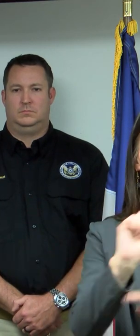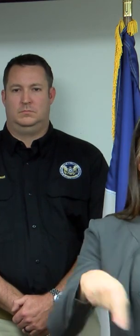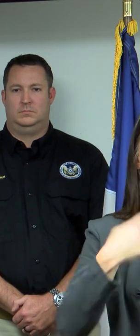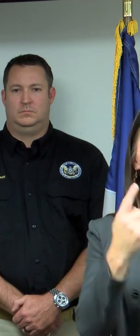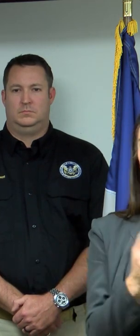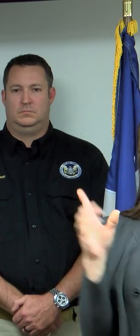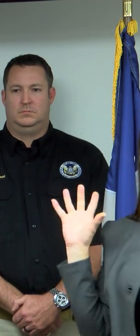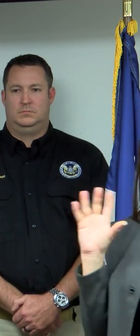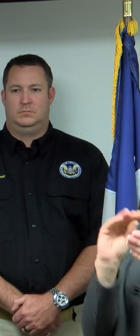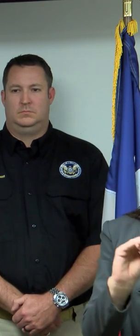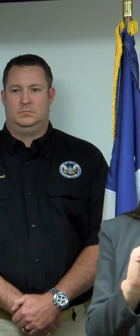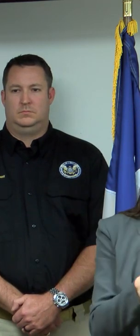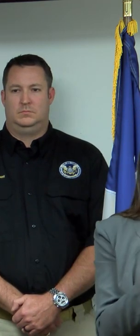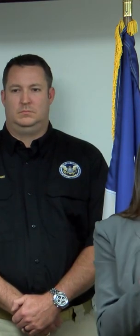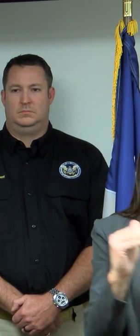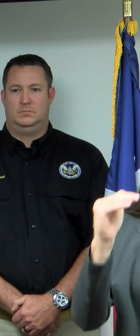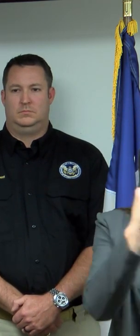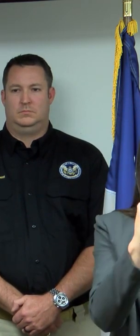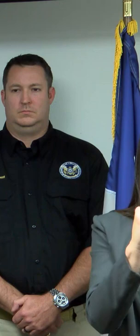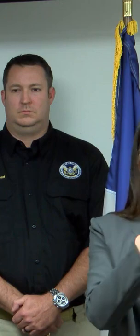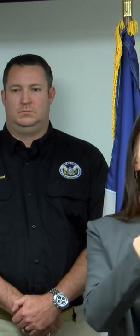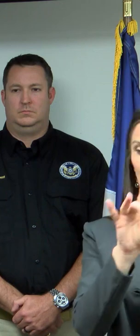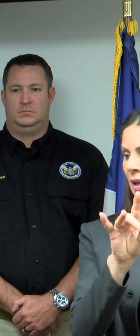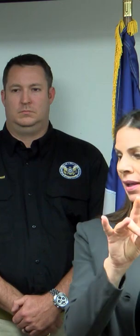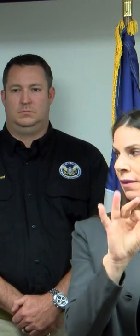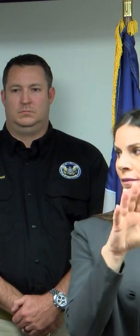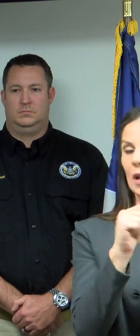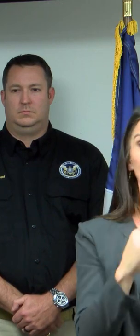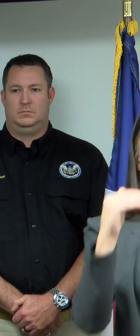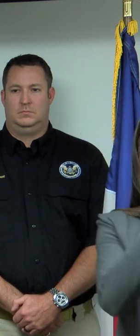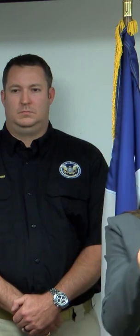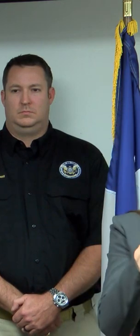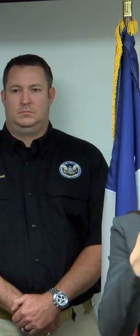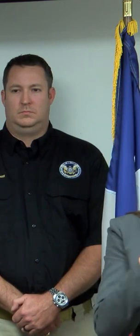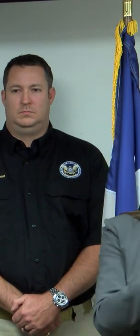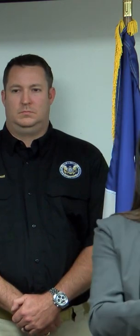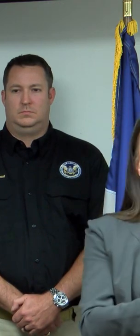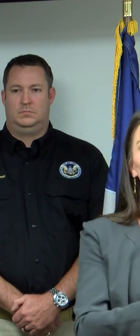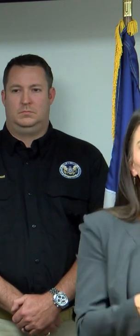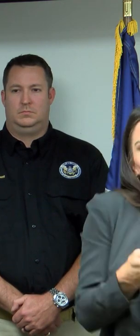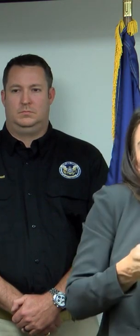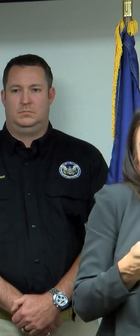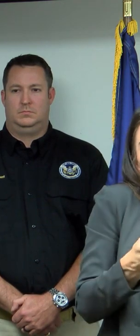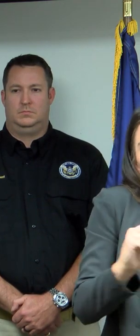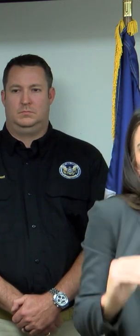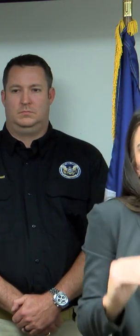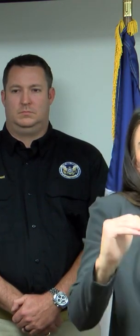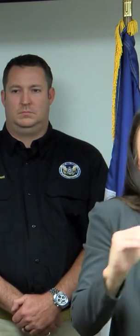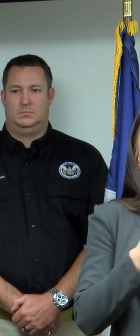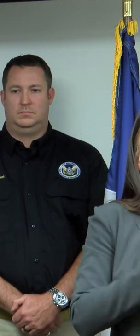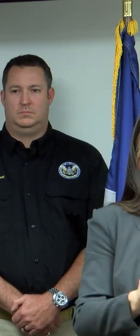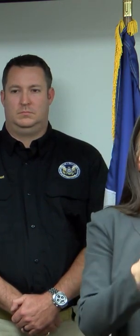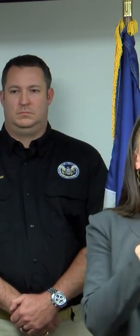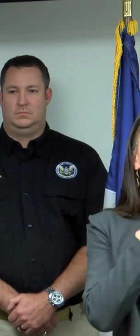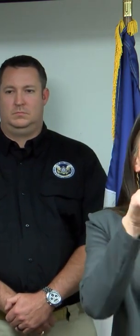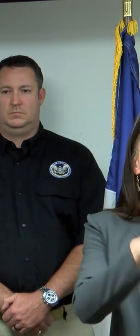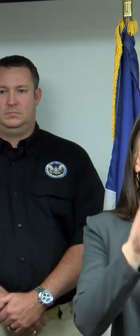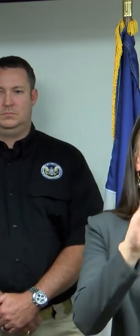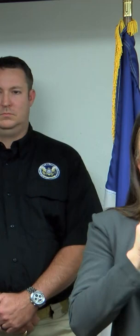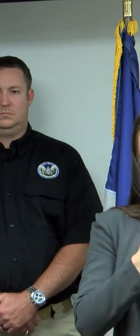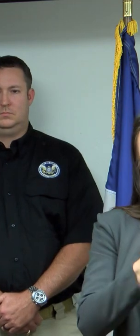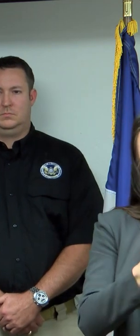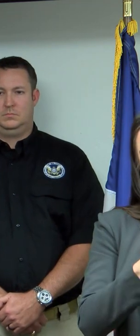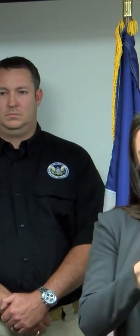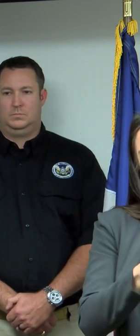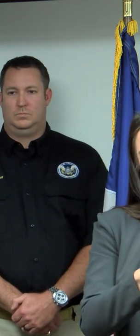feet above the gauge elevation. The latest river forecast shows little rise, but the river will remain in an elevated condition well into the